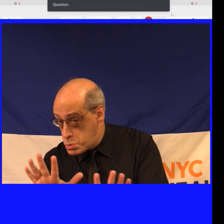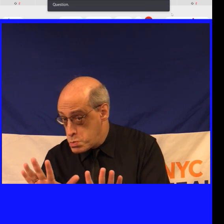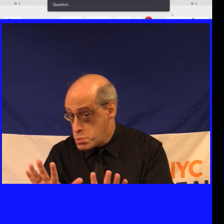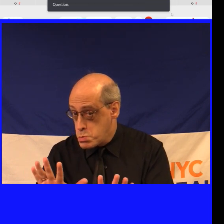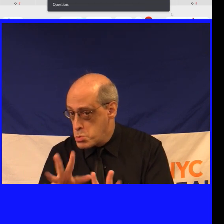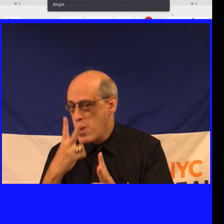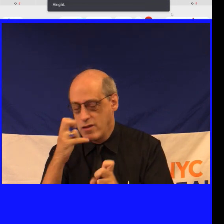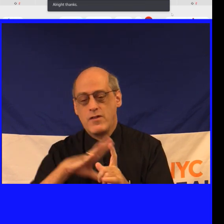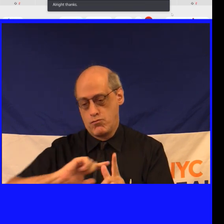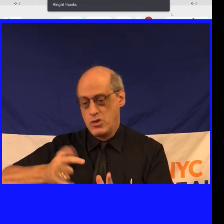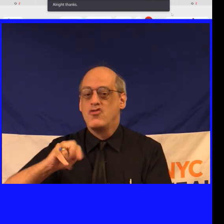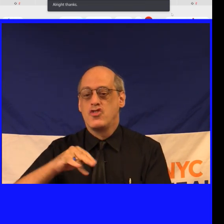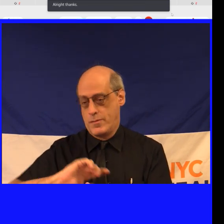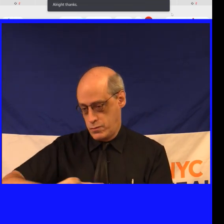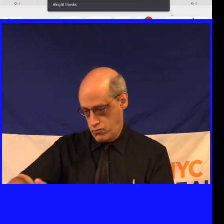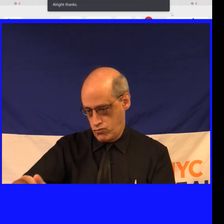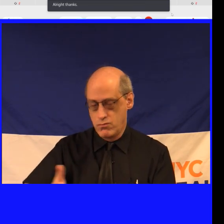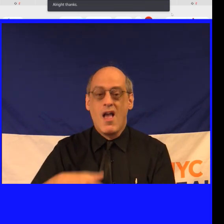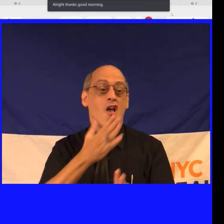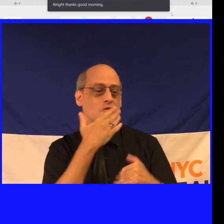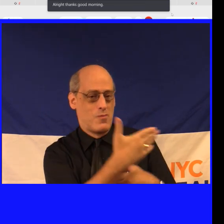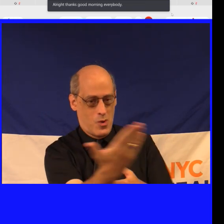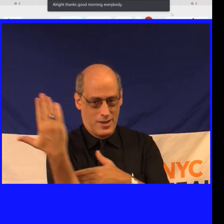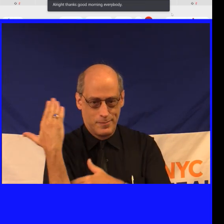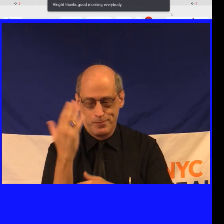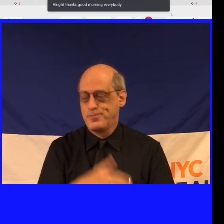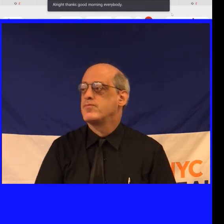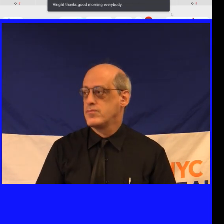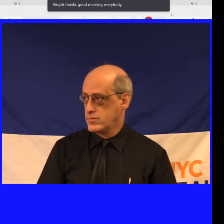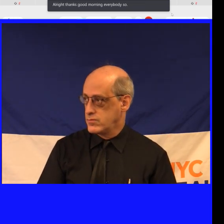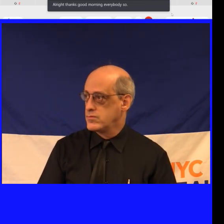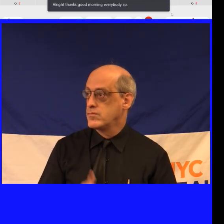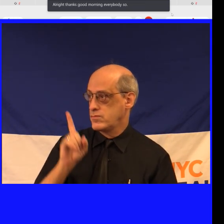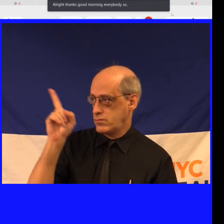All right, thanks. Good morning, everybody. So